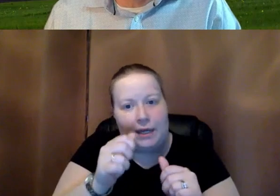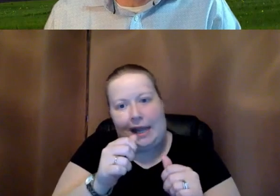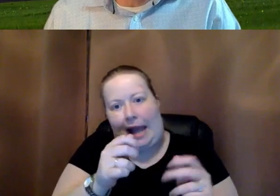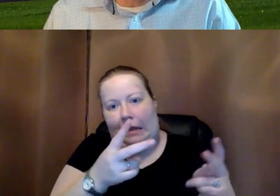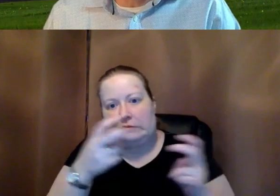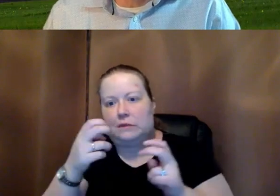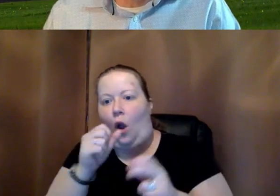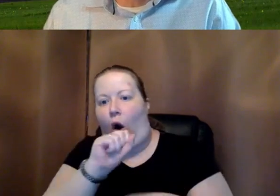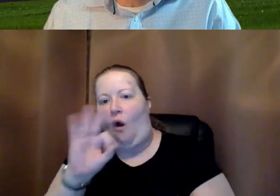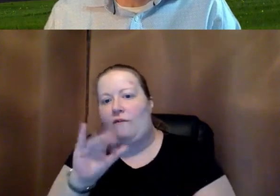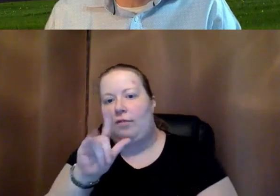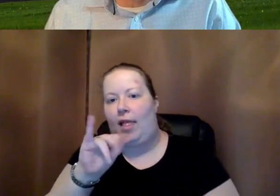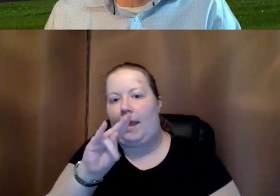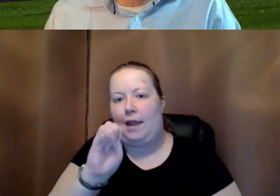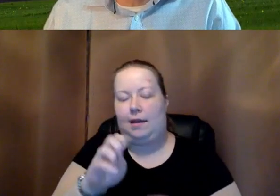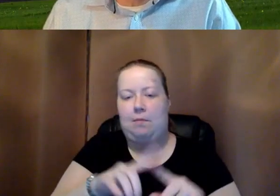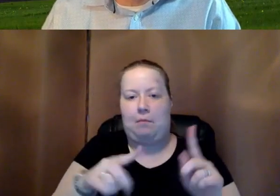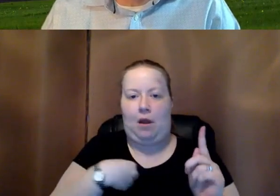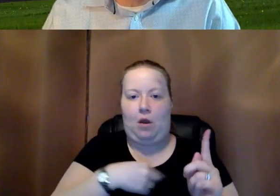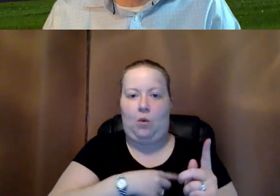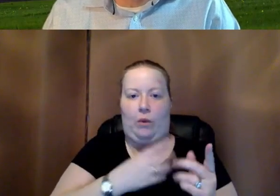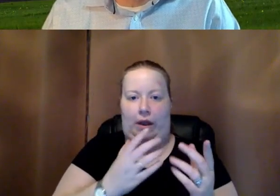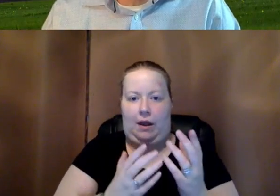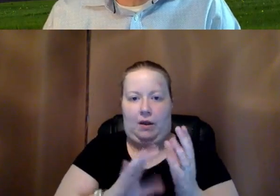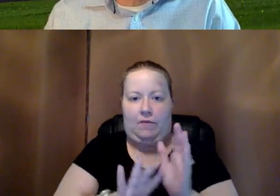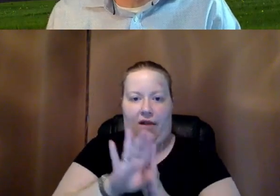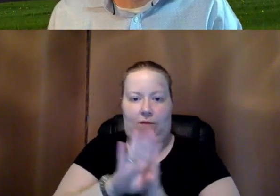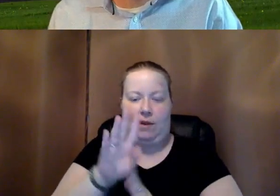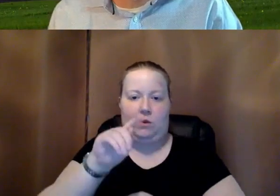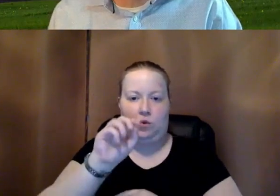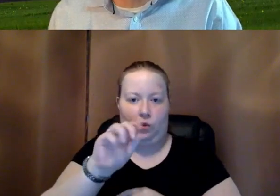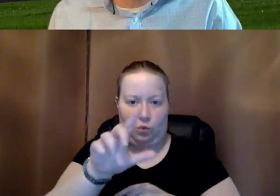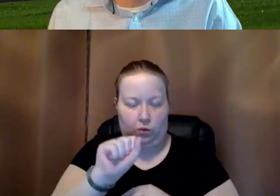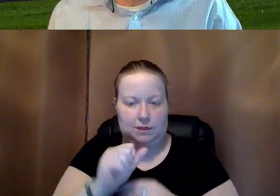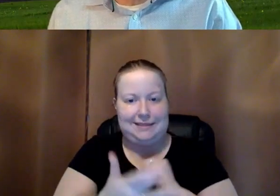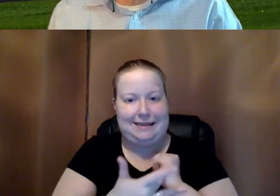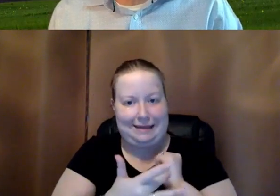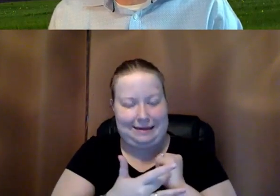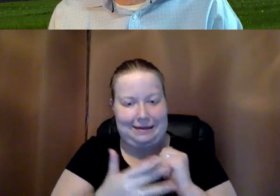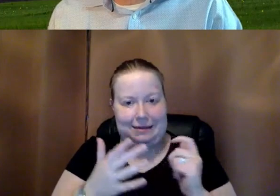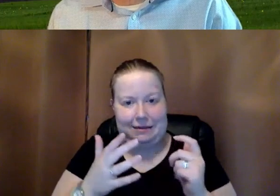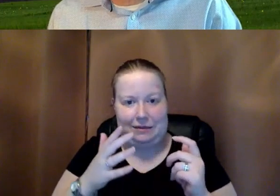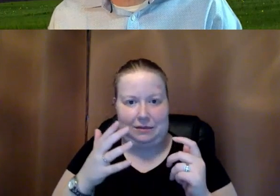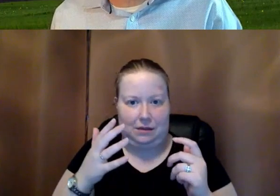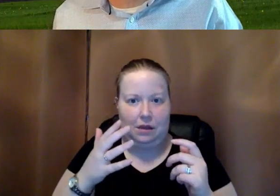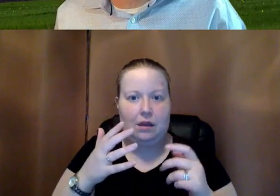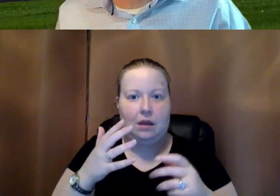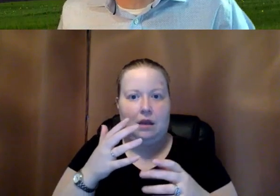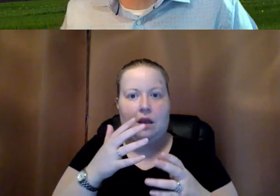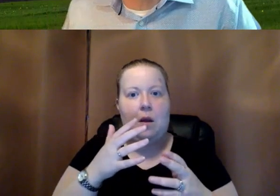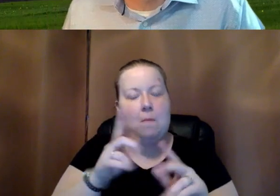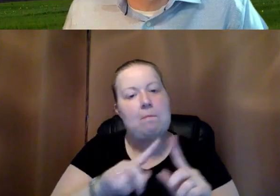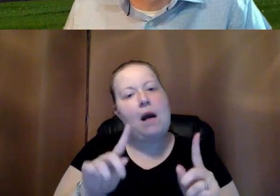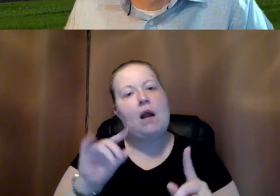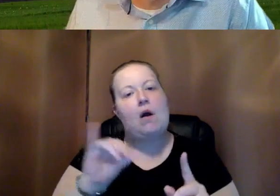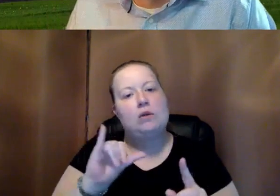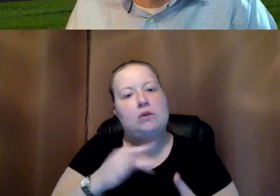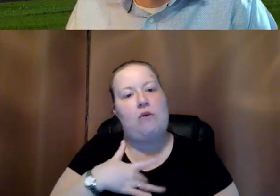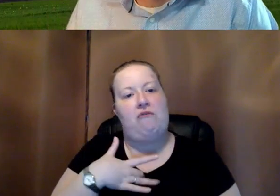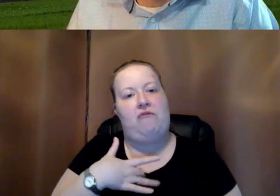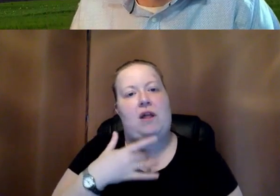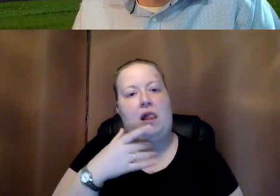are developing tools and techniques to cross this treacherous chasm, as it were. But we also think it's useful to introduce a new